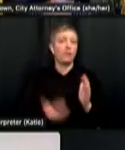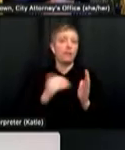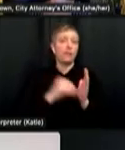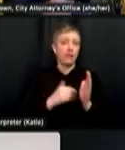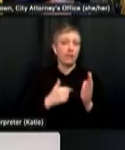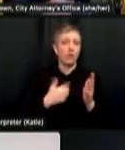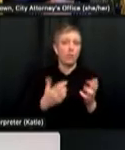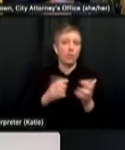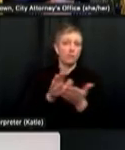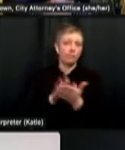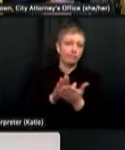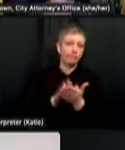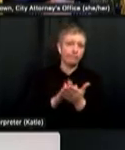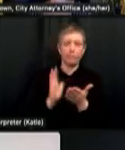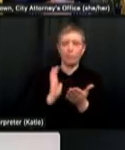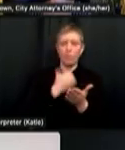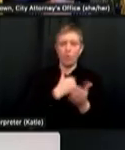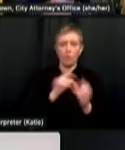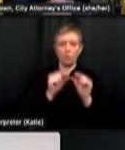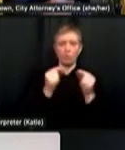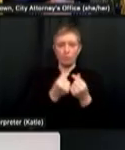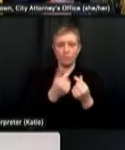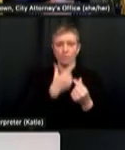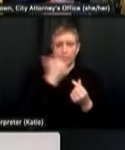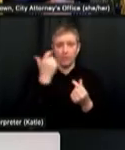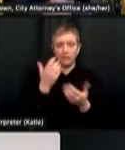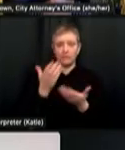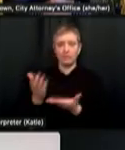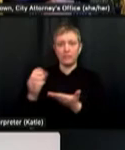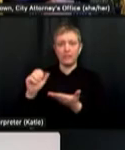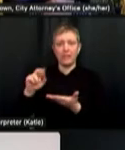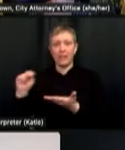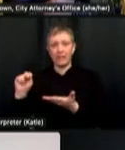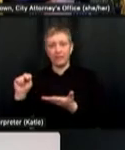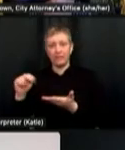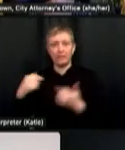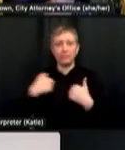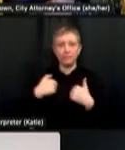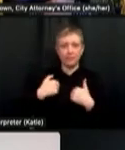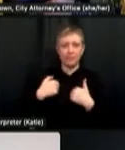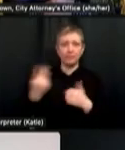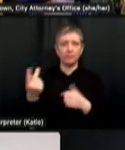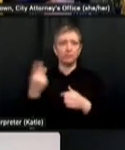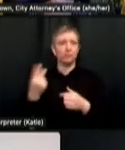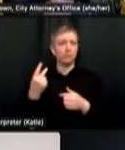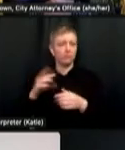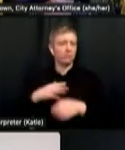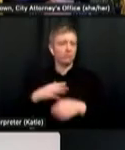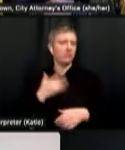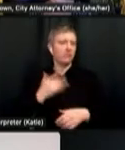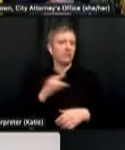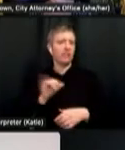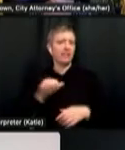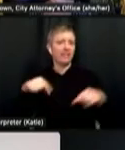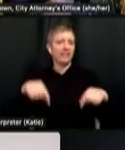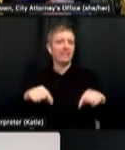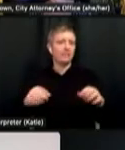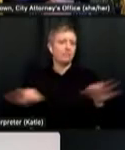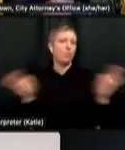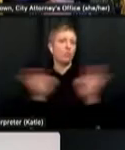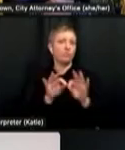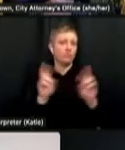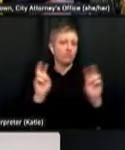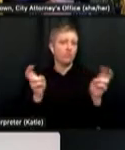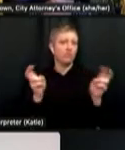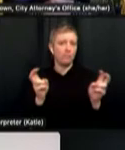group because we felt, and my co-chair here, that this was an important topic and it should fall under